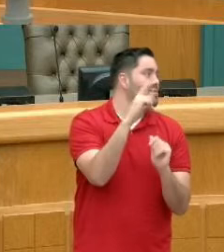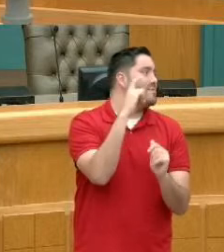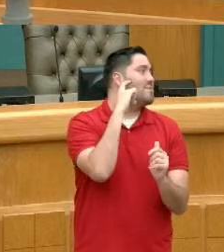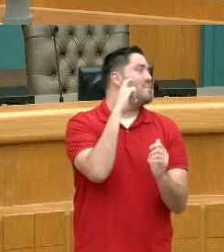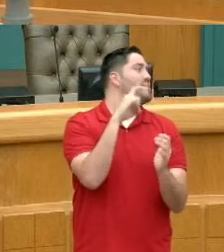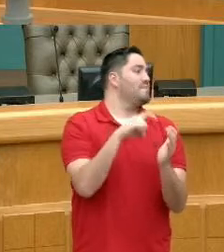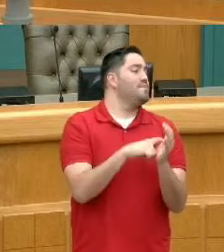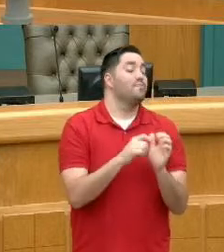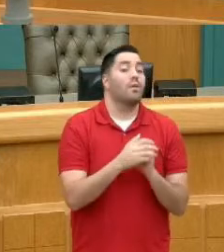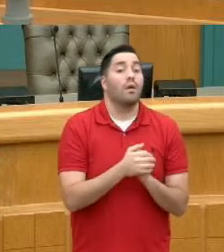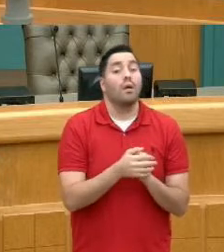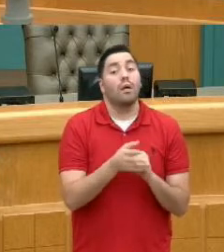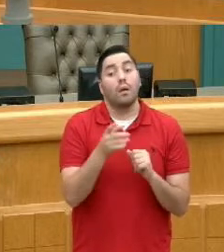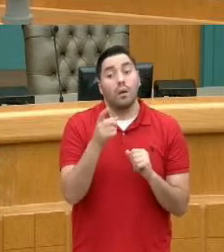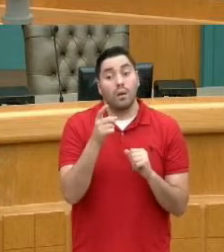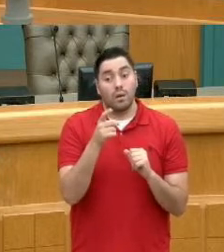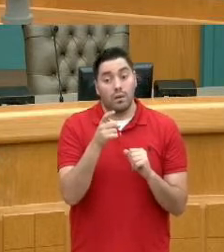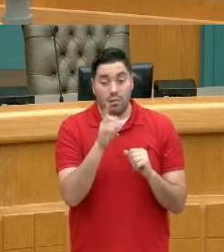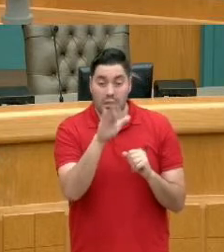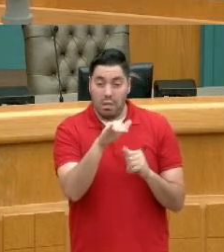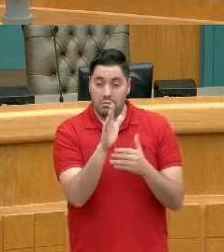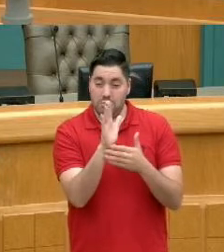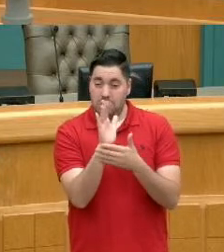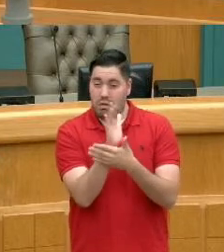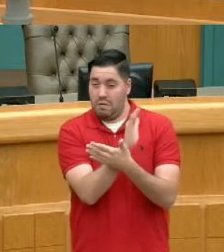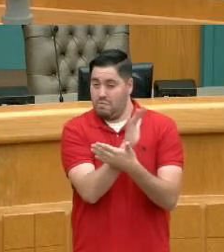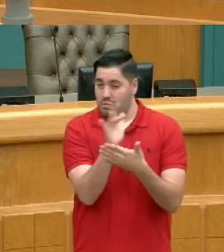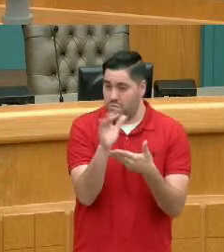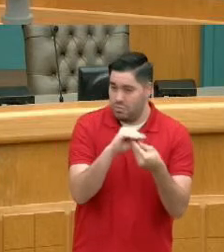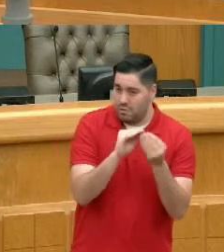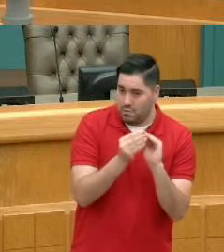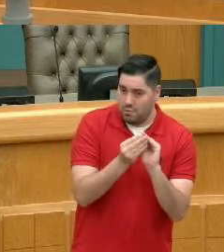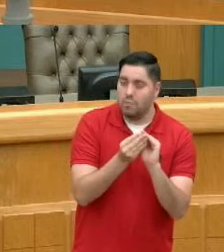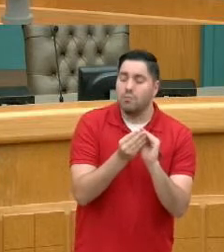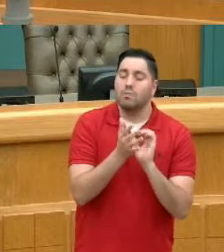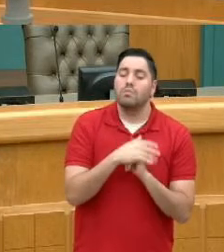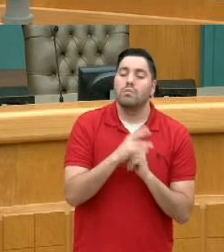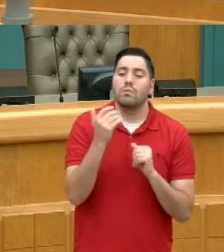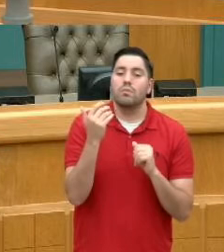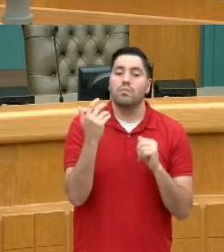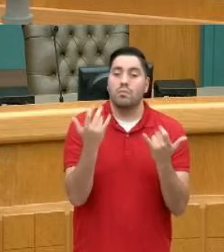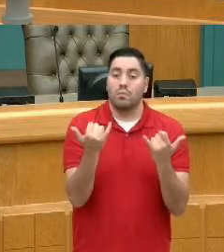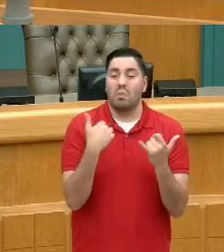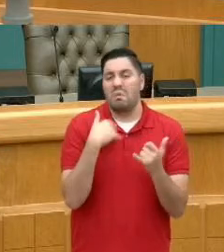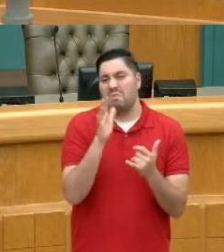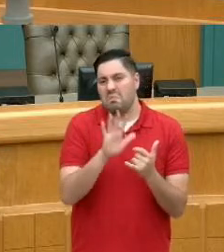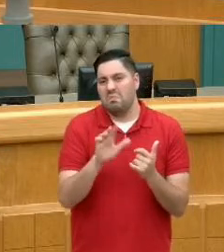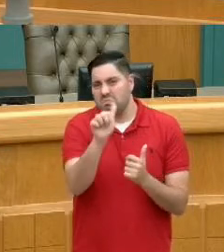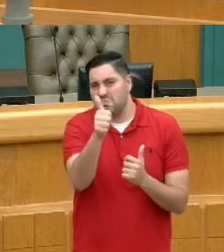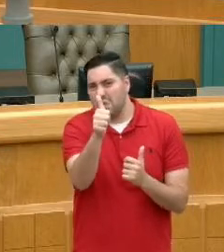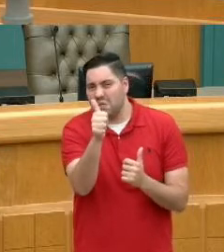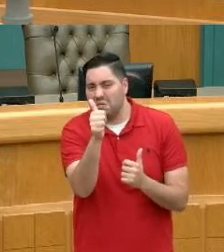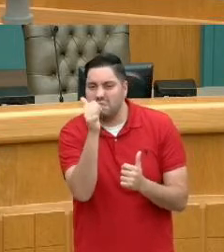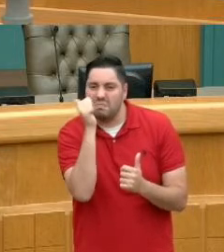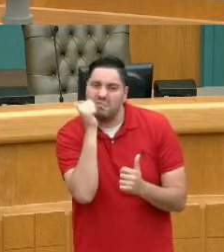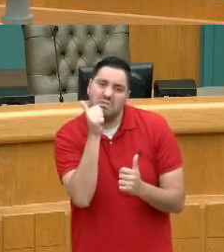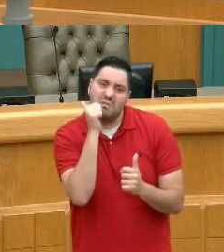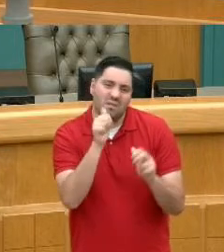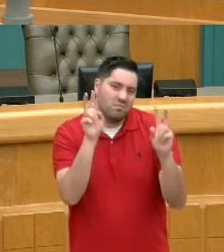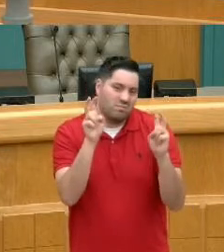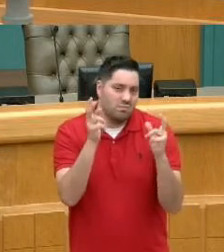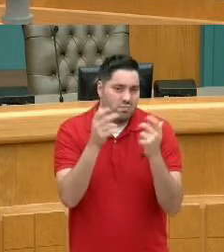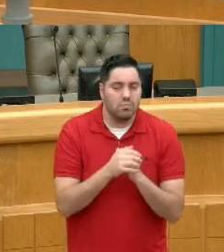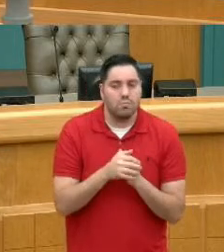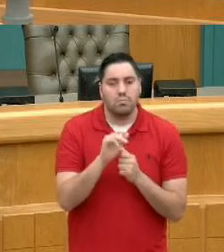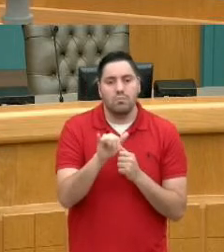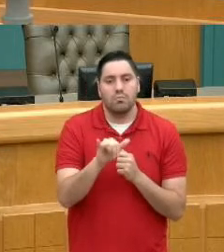shows the average number per day, the running average. We have 10 per day is our running total